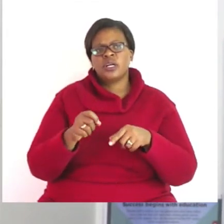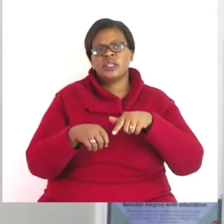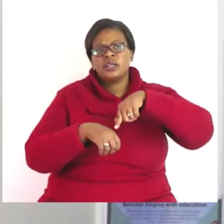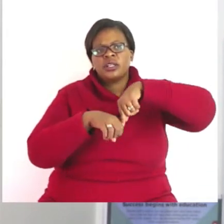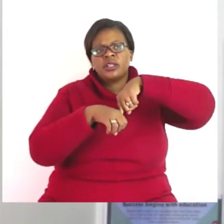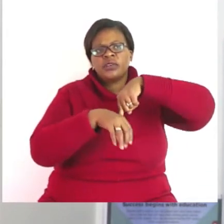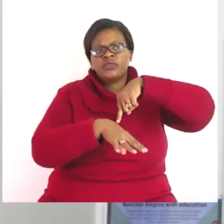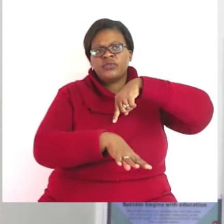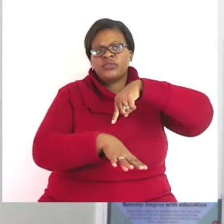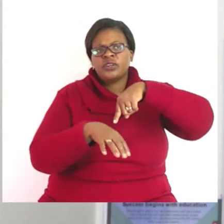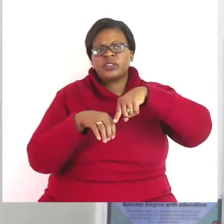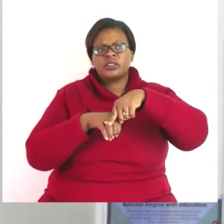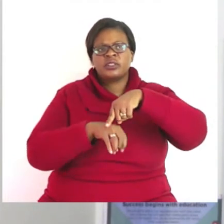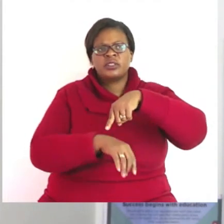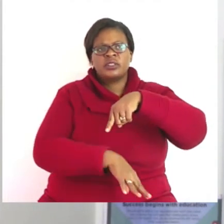way.